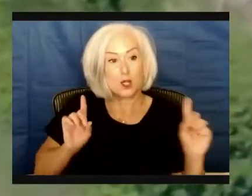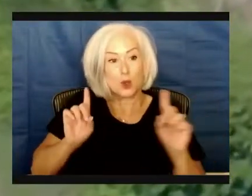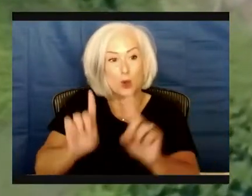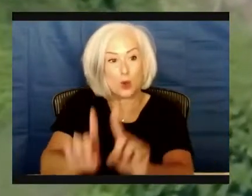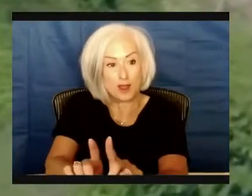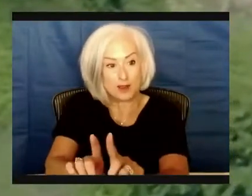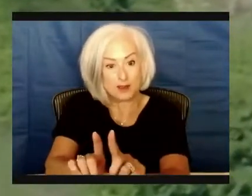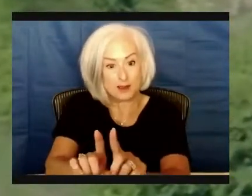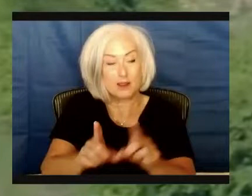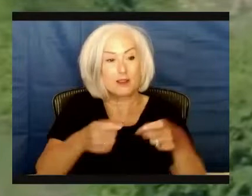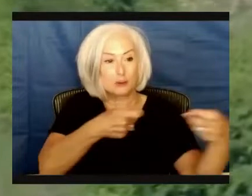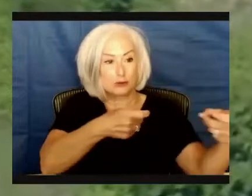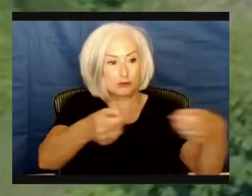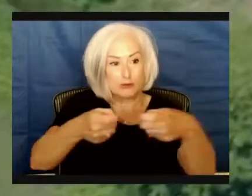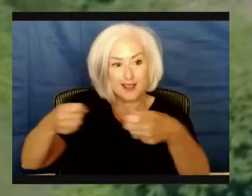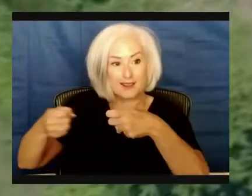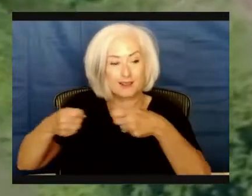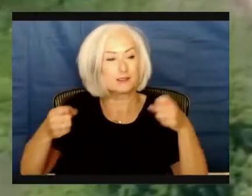event.